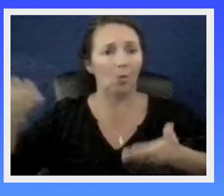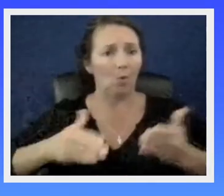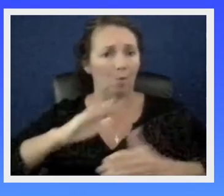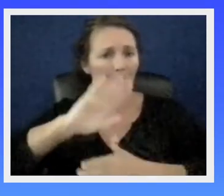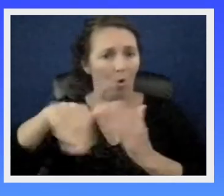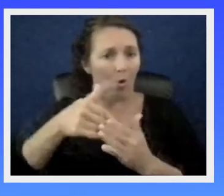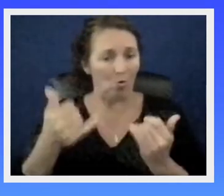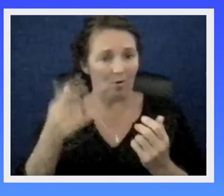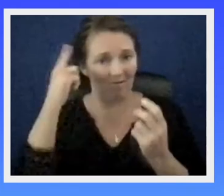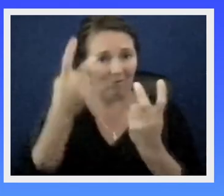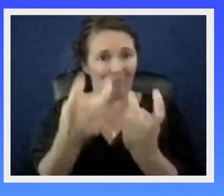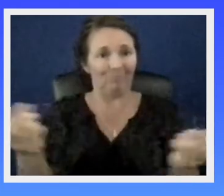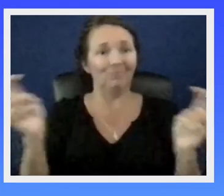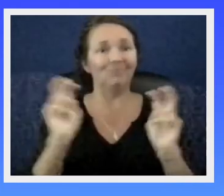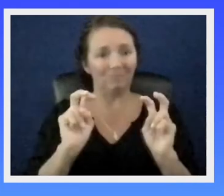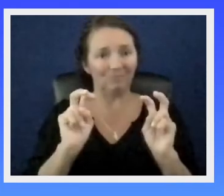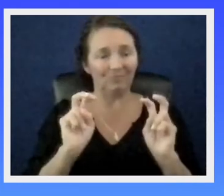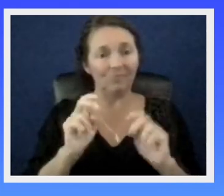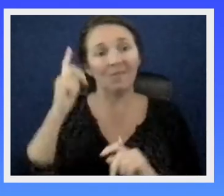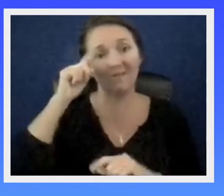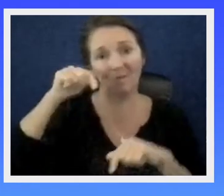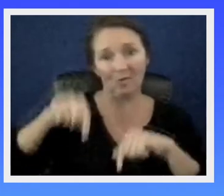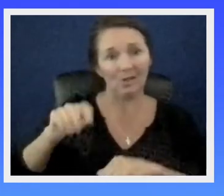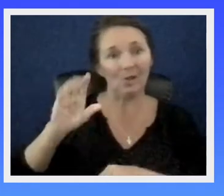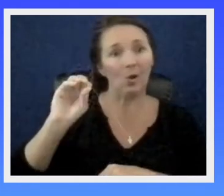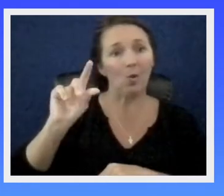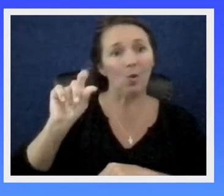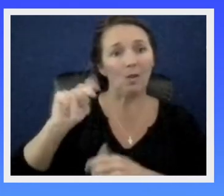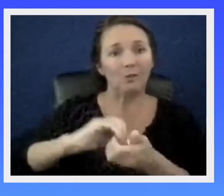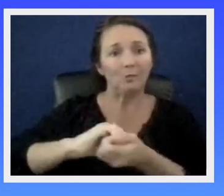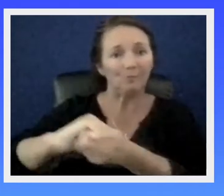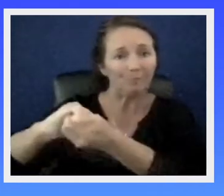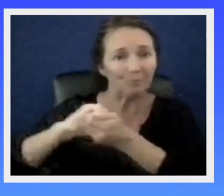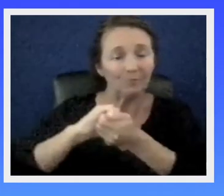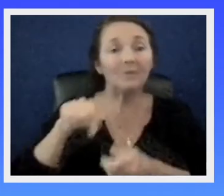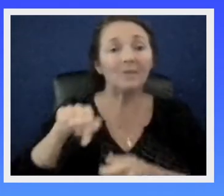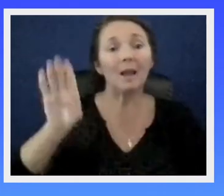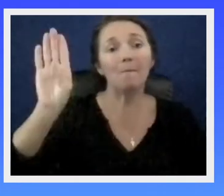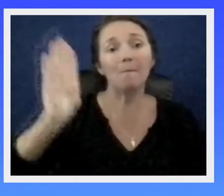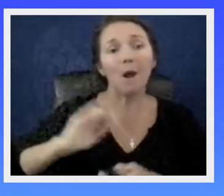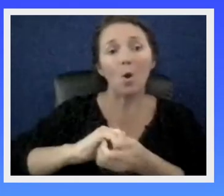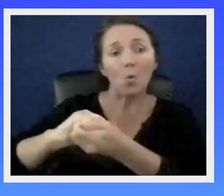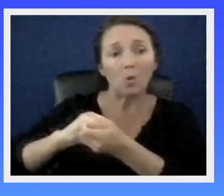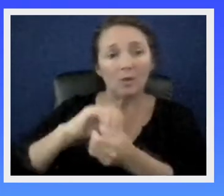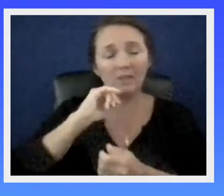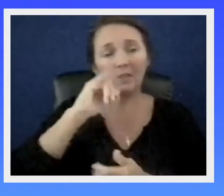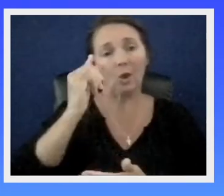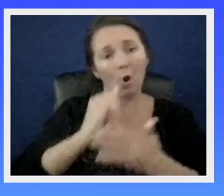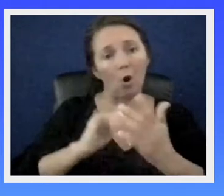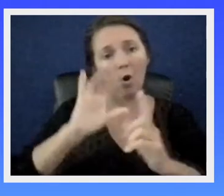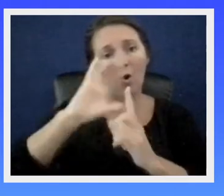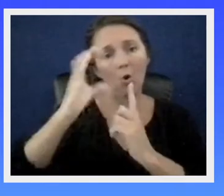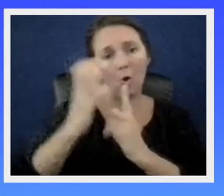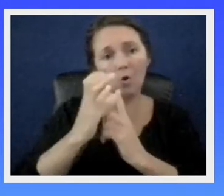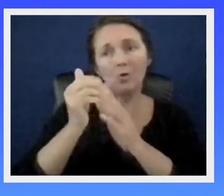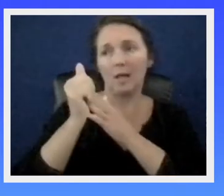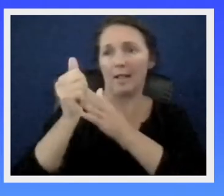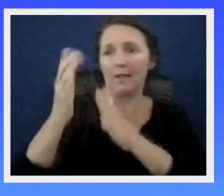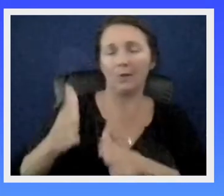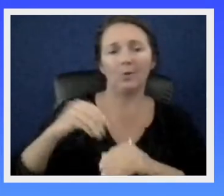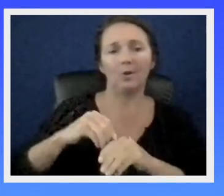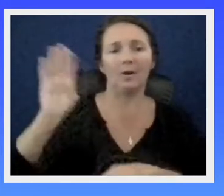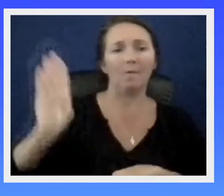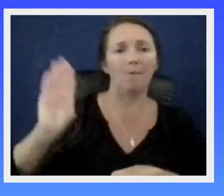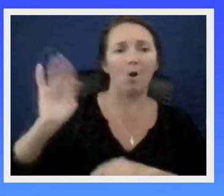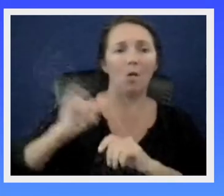behalf of the Create the Vote Coalition. The Create the Vote Boston Coalition is a network of art and cultural leaders in Boston who work in collaboration and